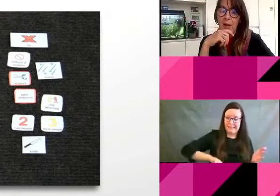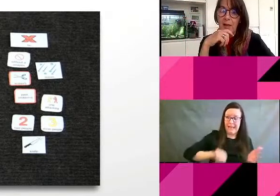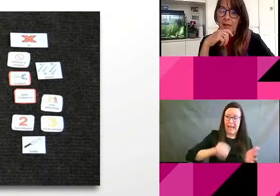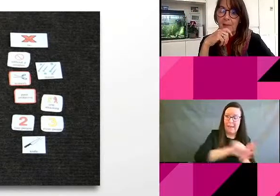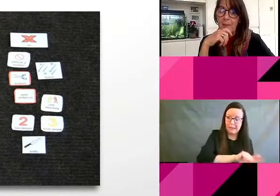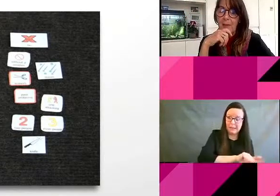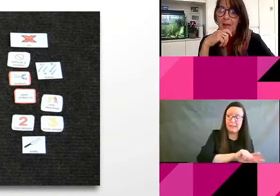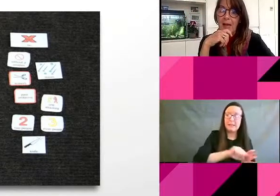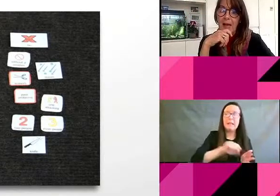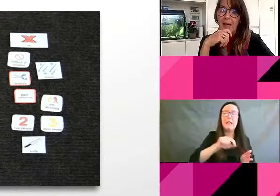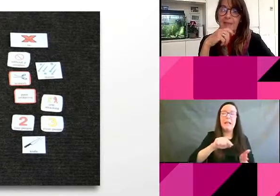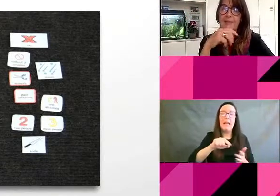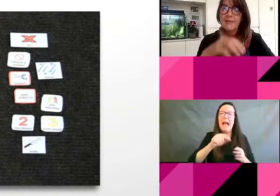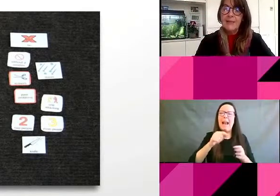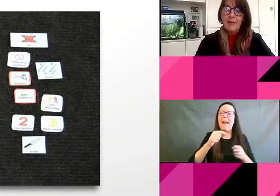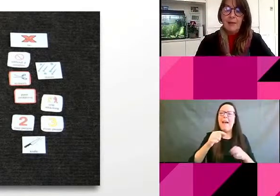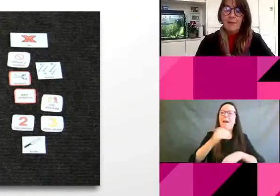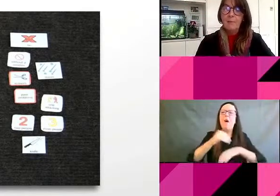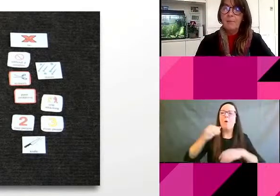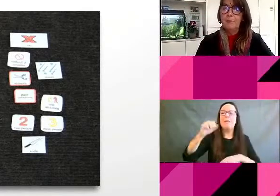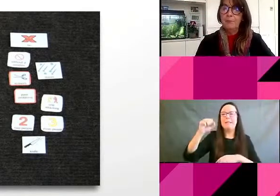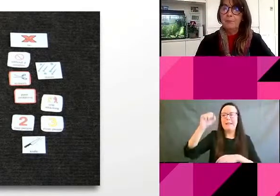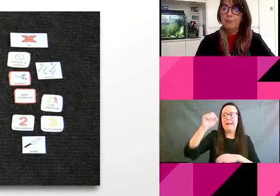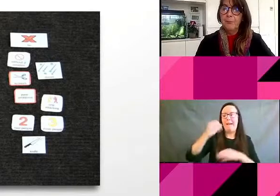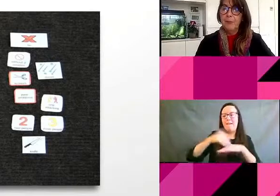in the brain. And